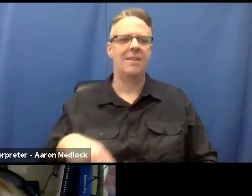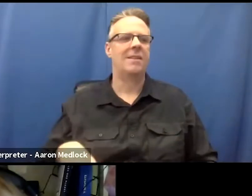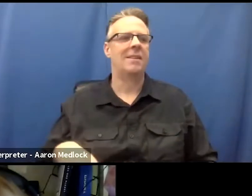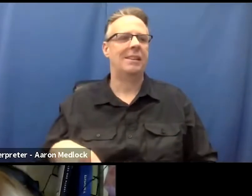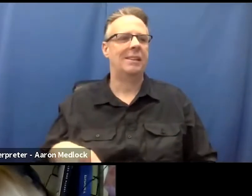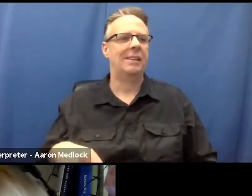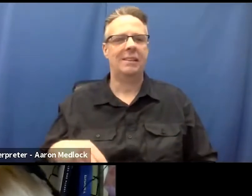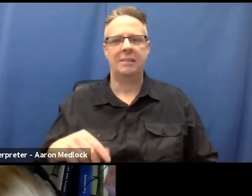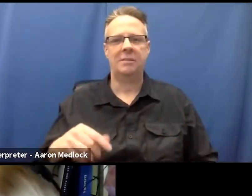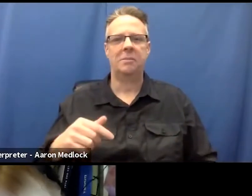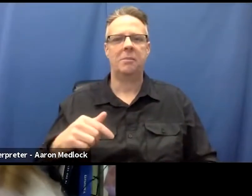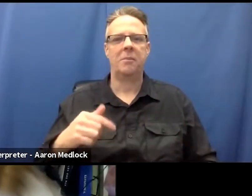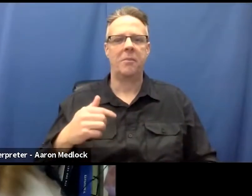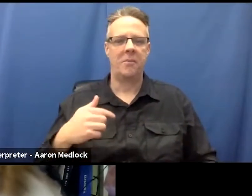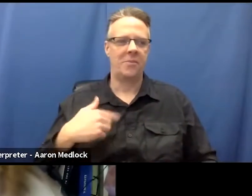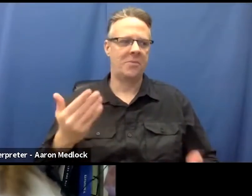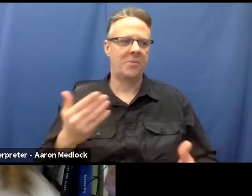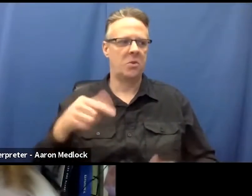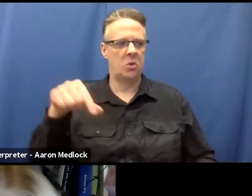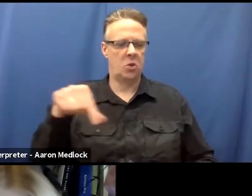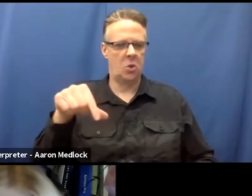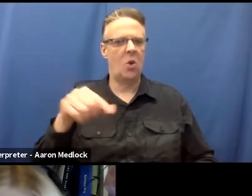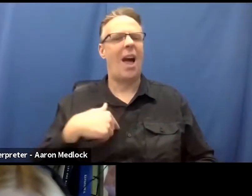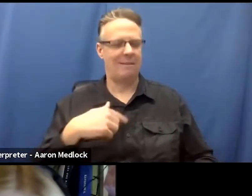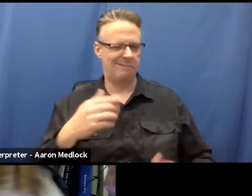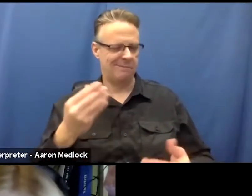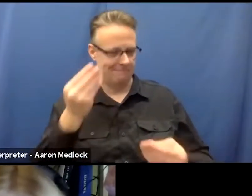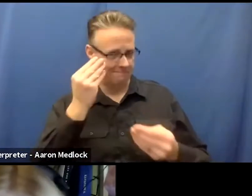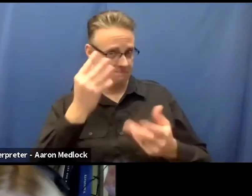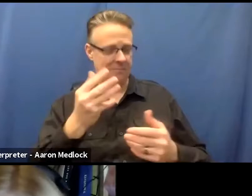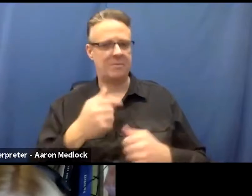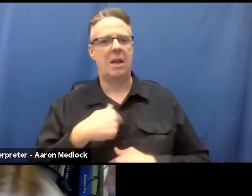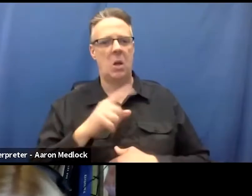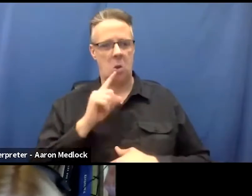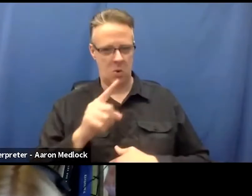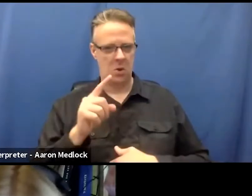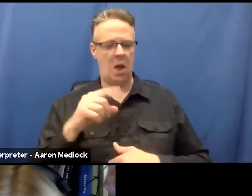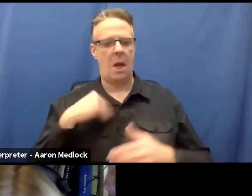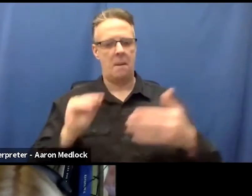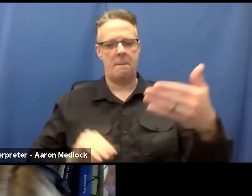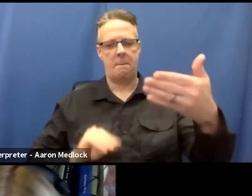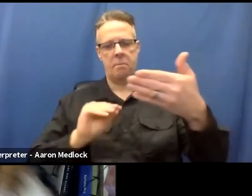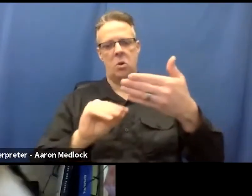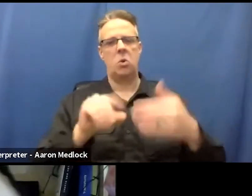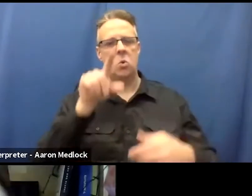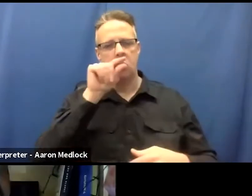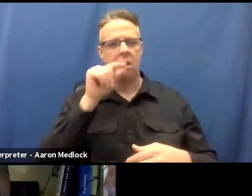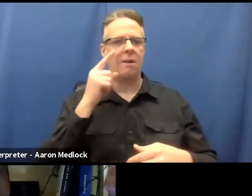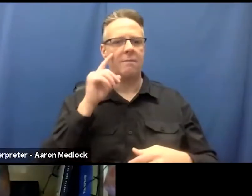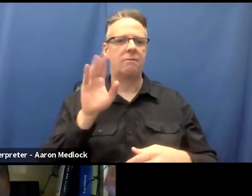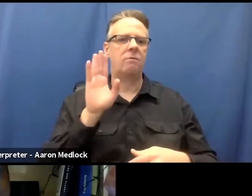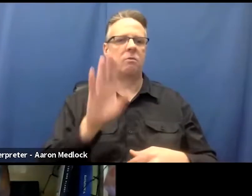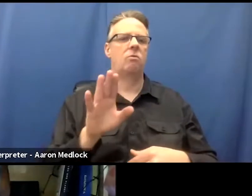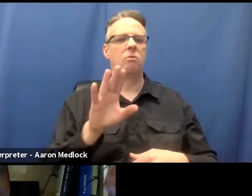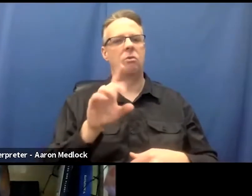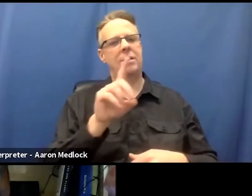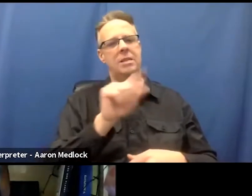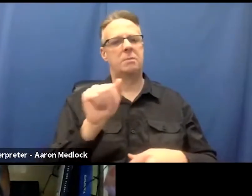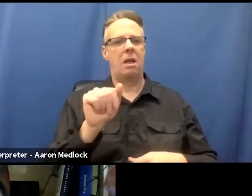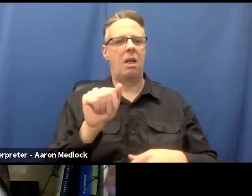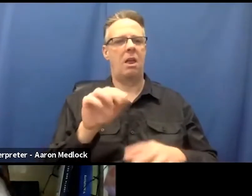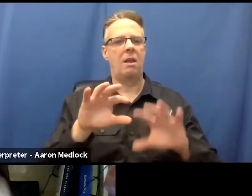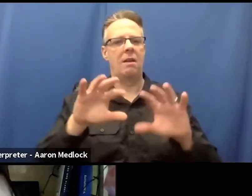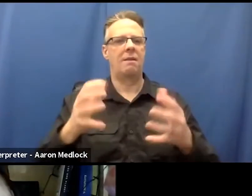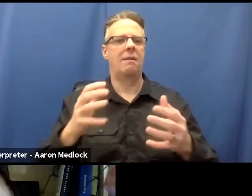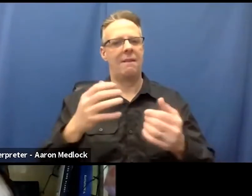way. I am also perusing Twitter in the Disability Filibuster hashtag